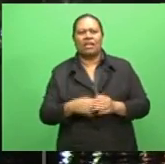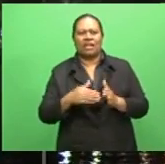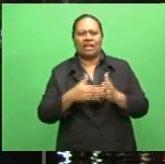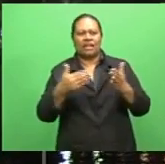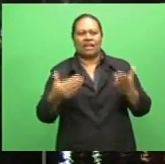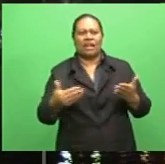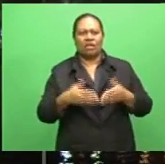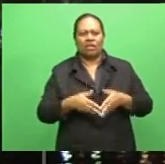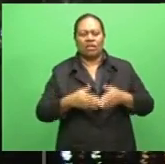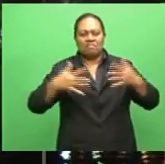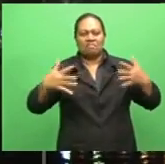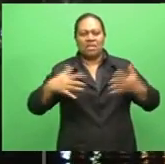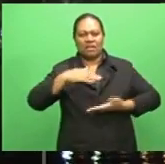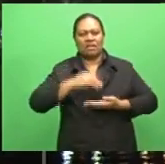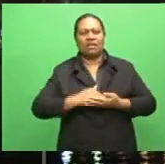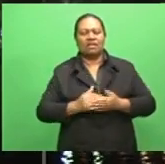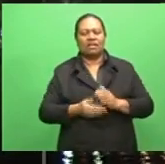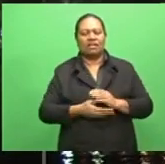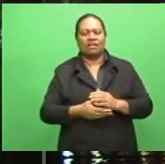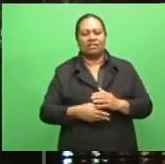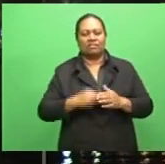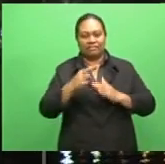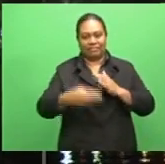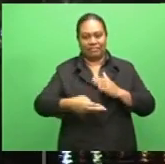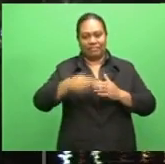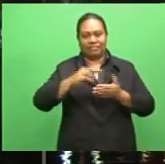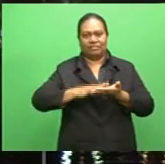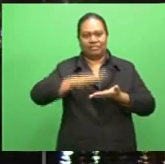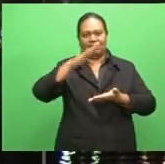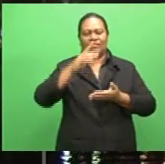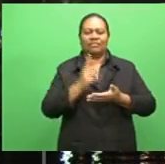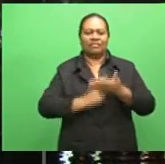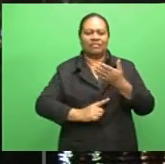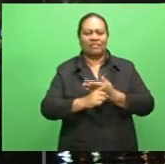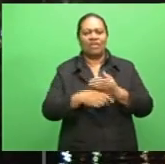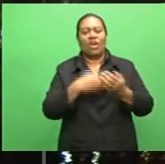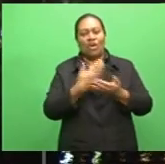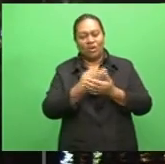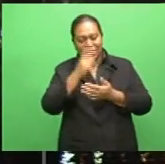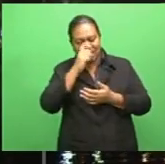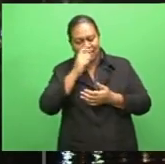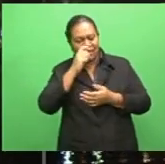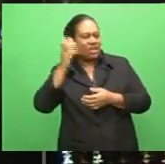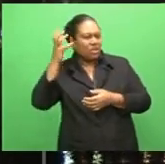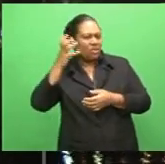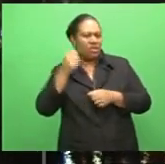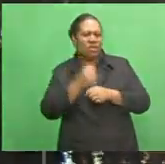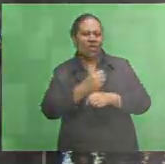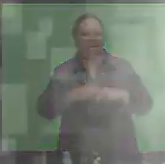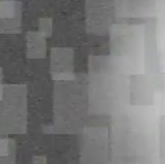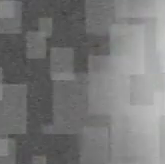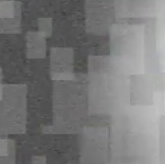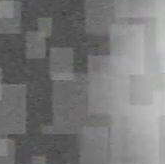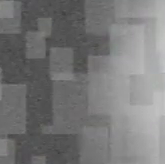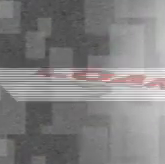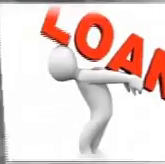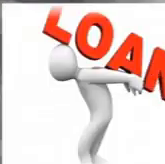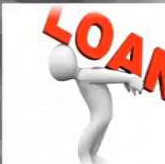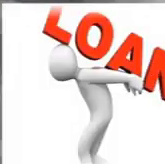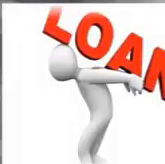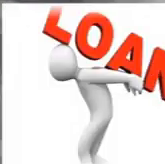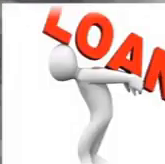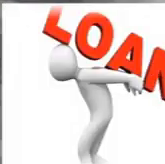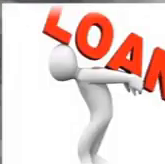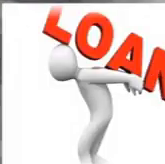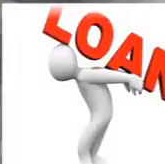rate reductions unlikely. Now for these stories and others, tune in daily to our sister radio station Gold FM. Our poll question last